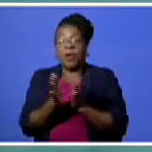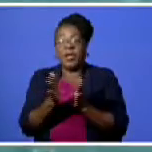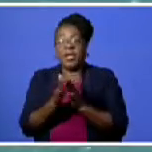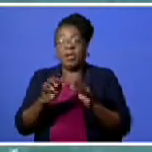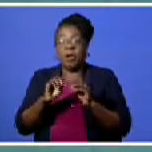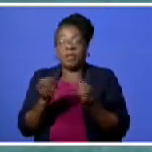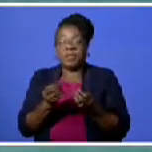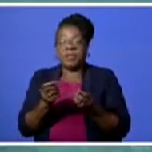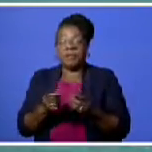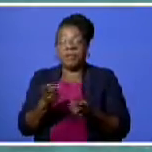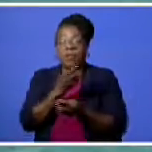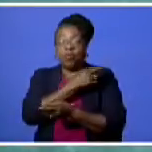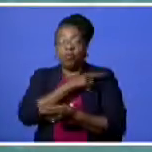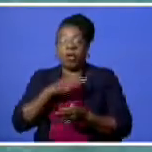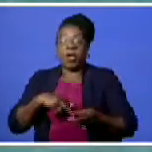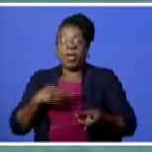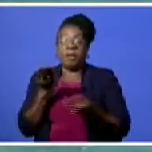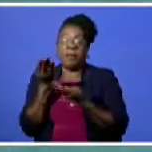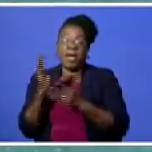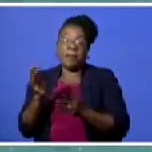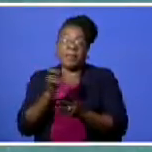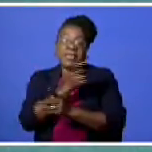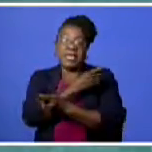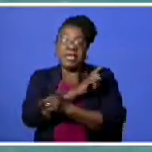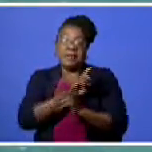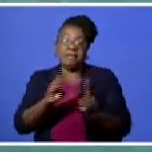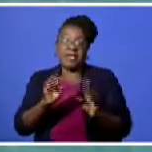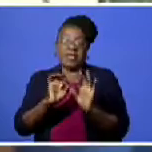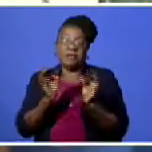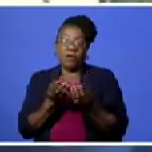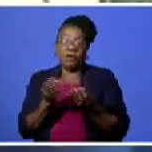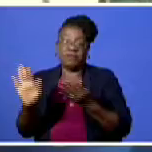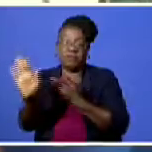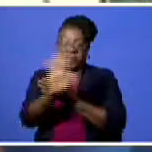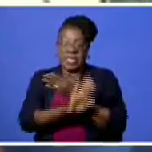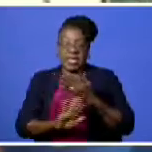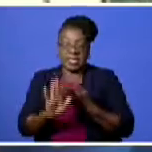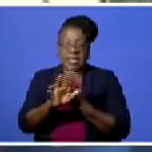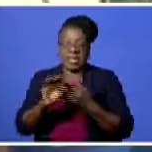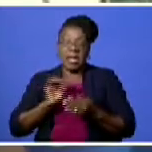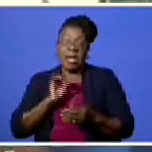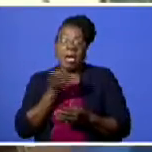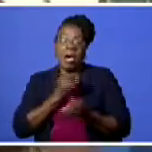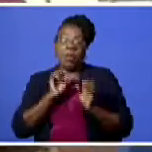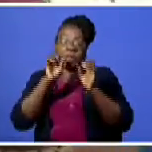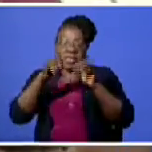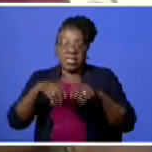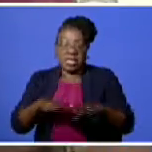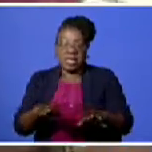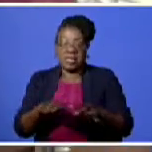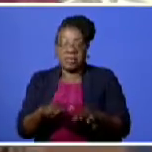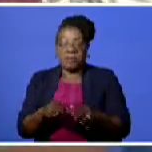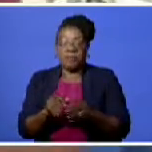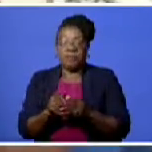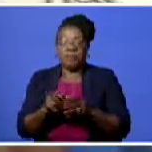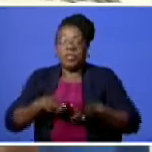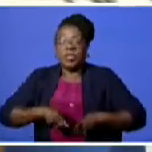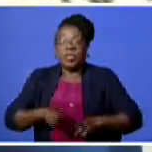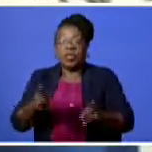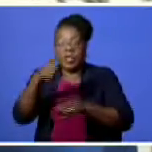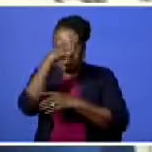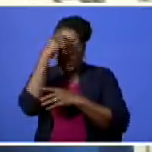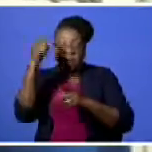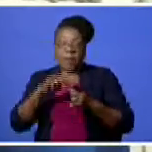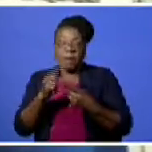Royal Bahamas Defense Force for protecting our borders and marine resources. Like usually the Dominicans usually come in during the summer